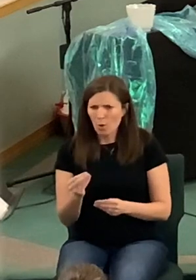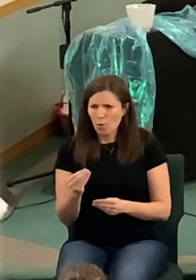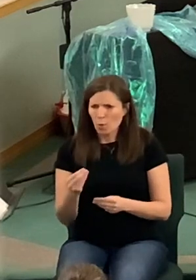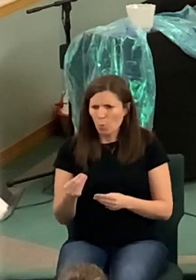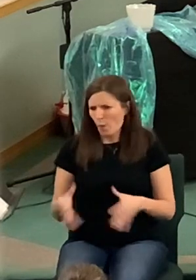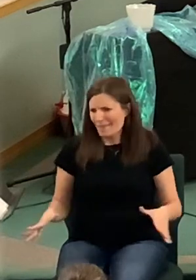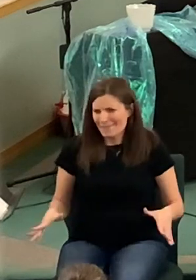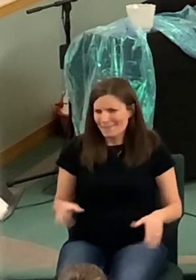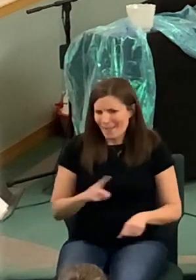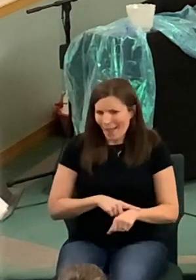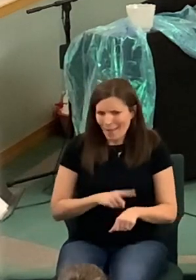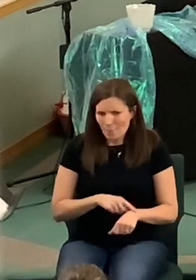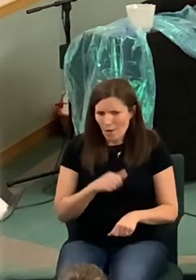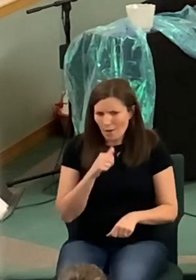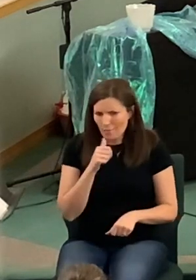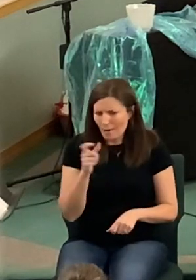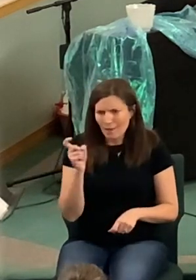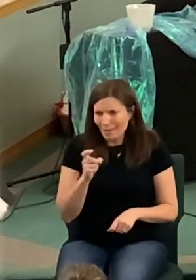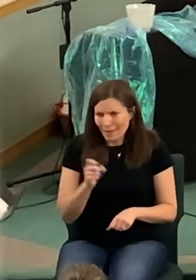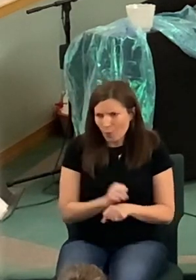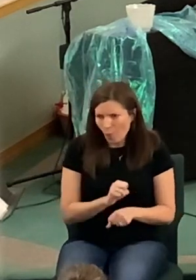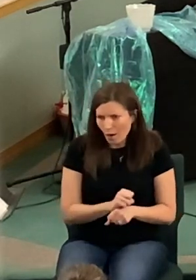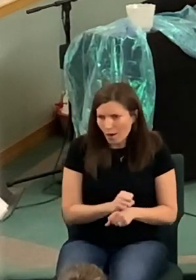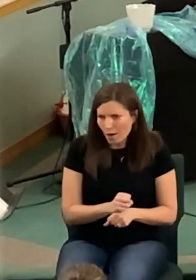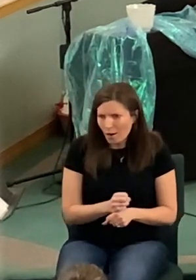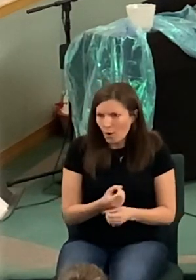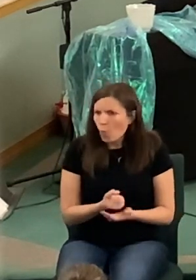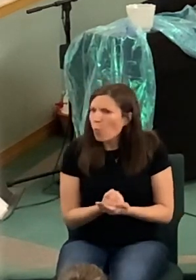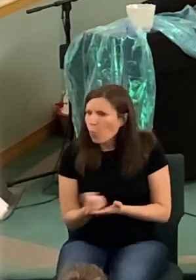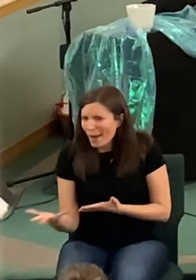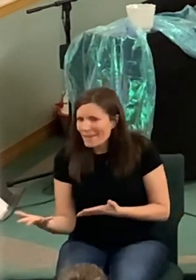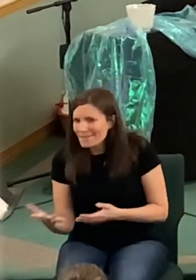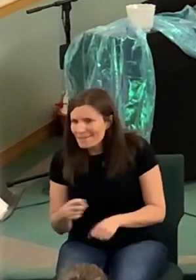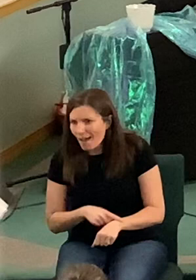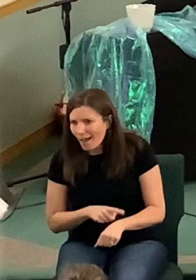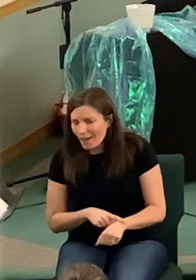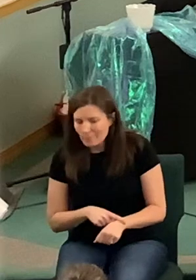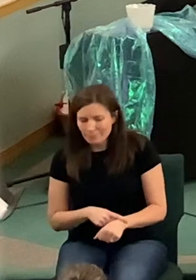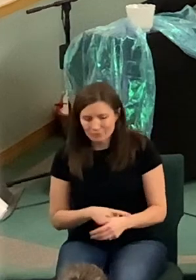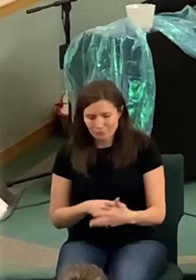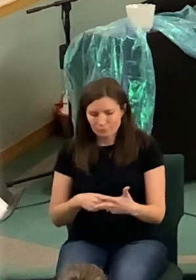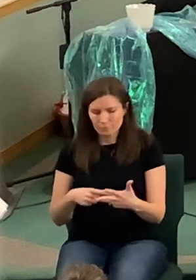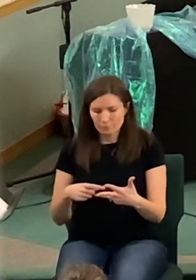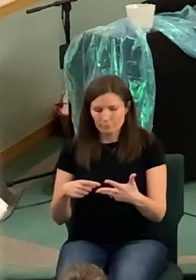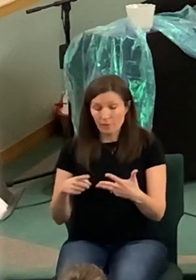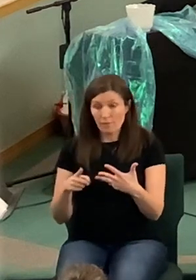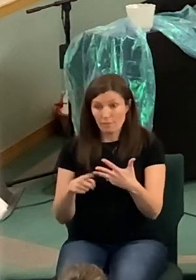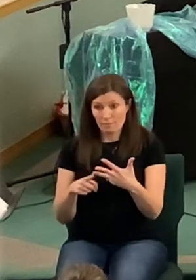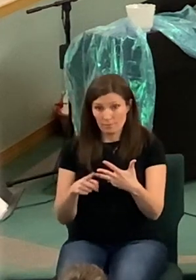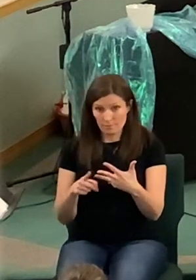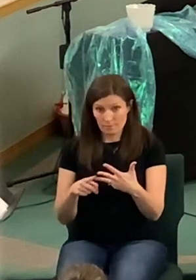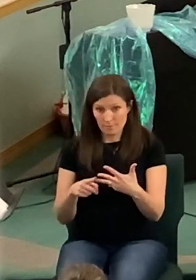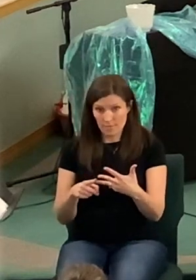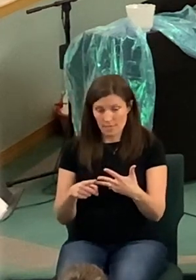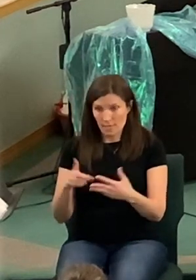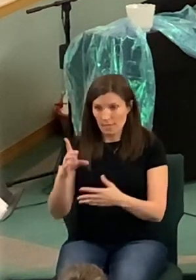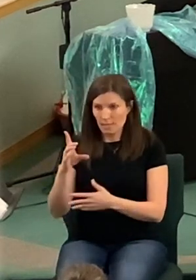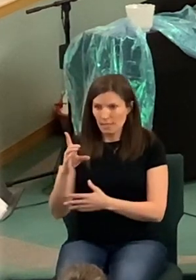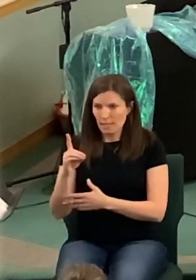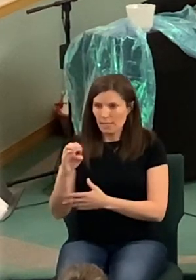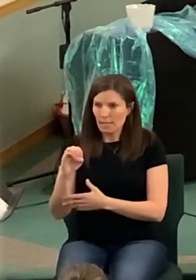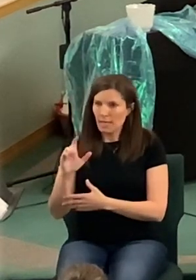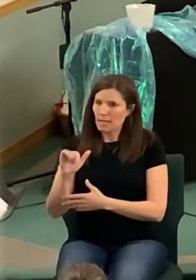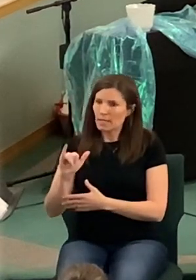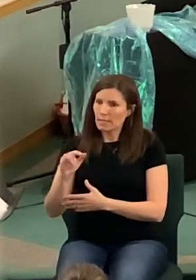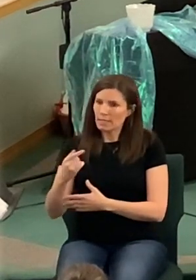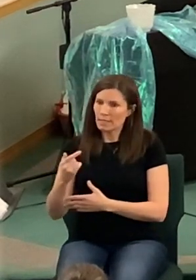non-essential tasks. The third one is called the delegator. The delegator is an interesting type of lazy person, they